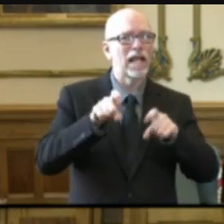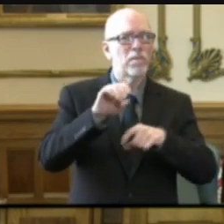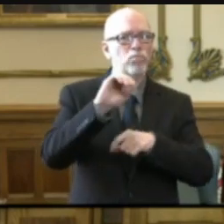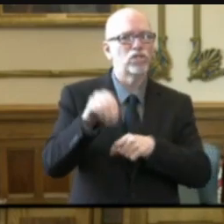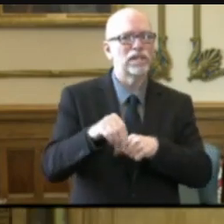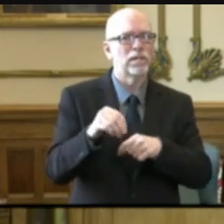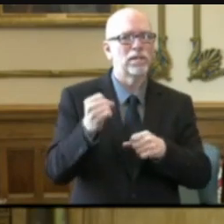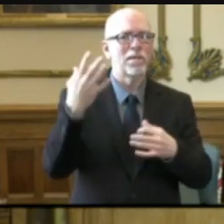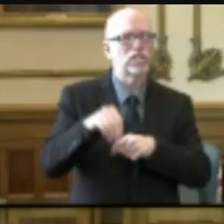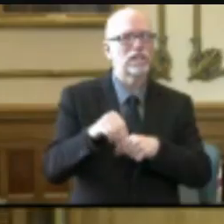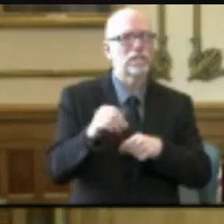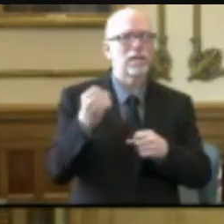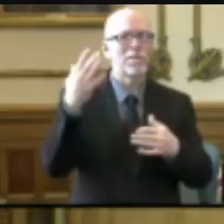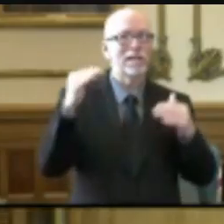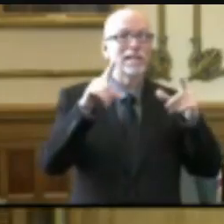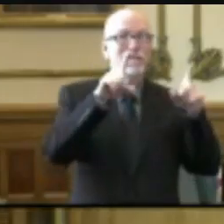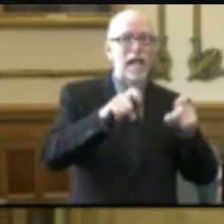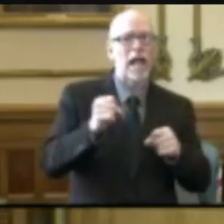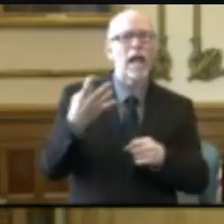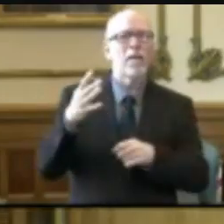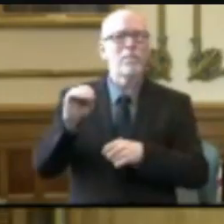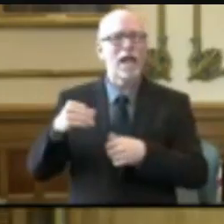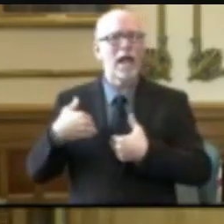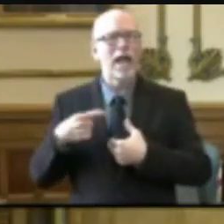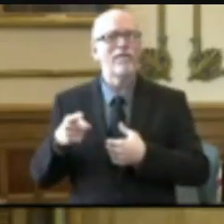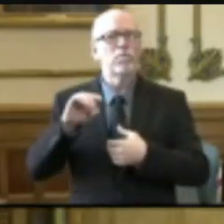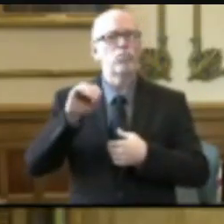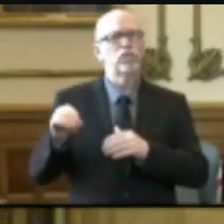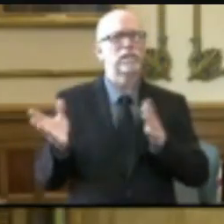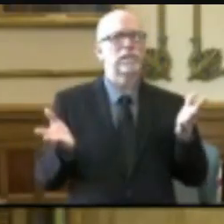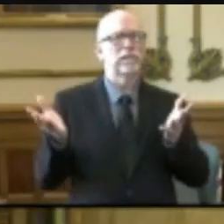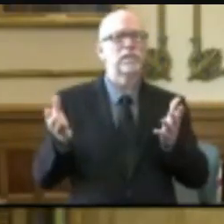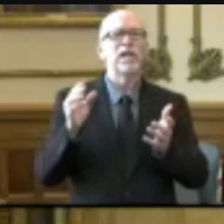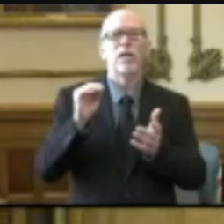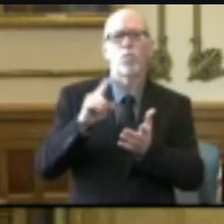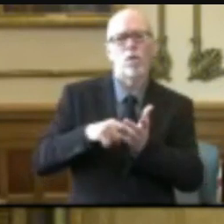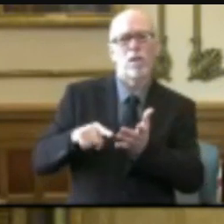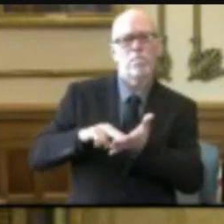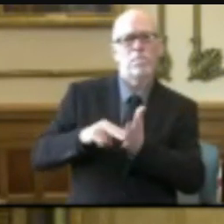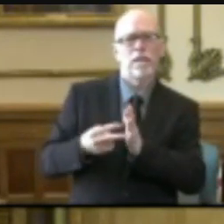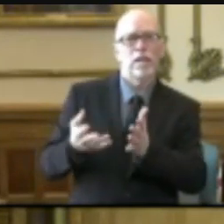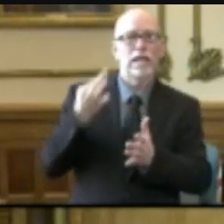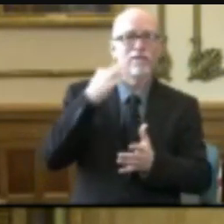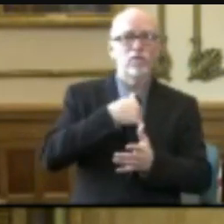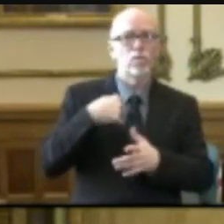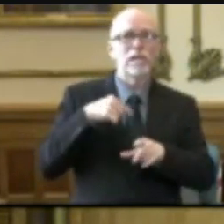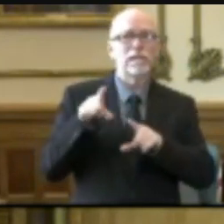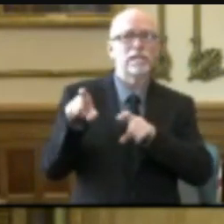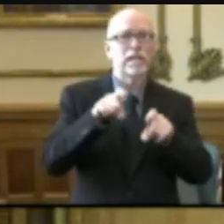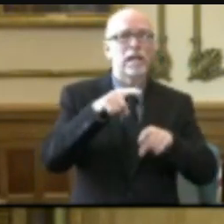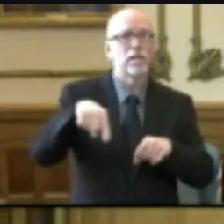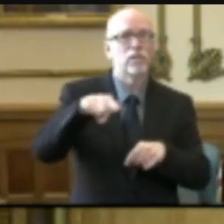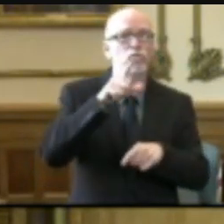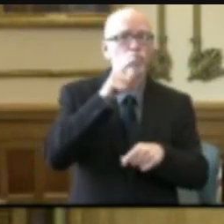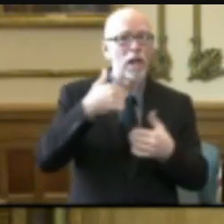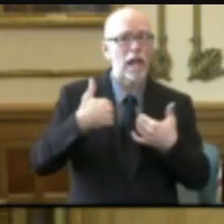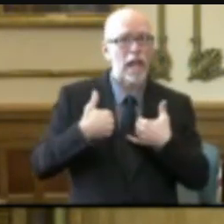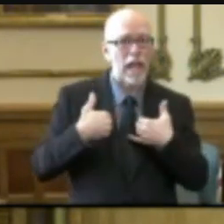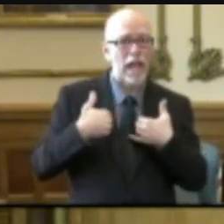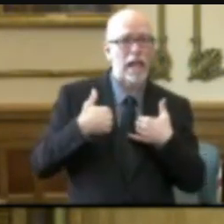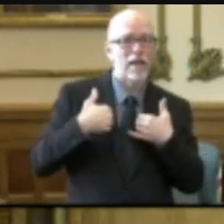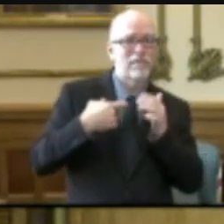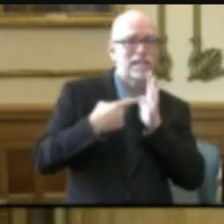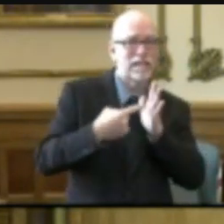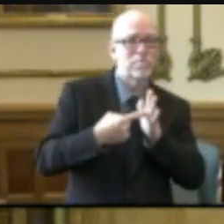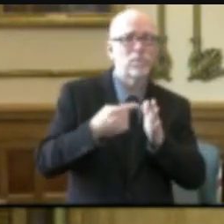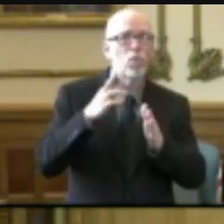and what that number tells us in regards to if we're only testing people who have symptoms or are on the